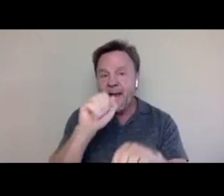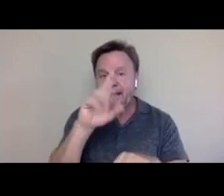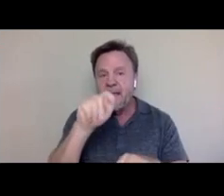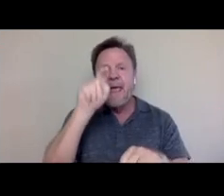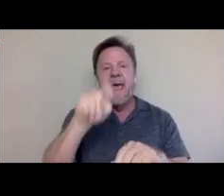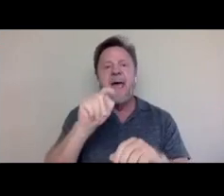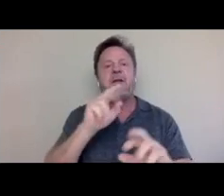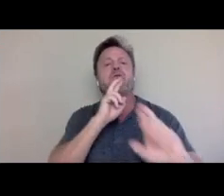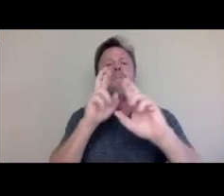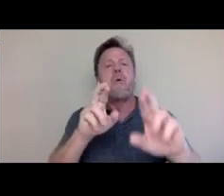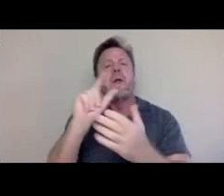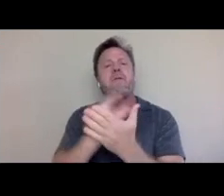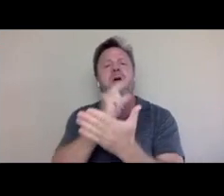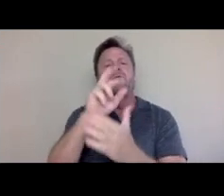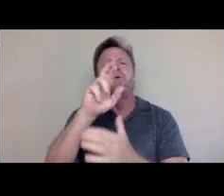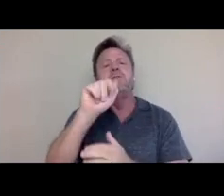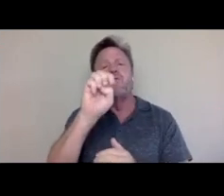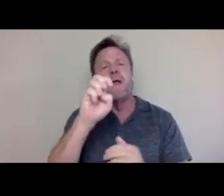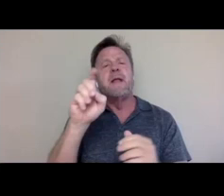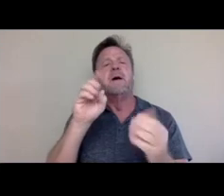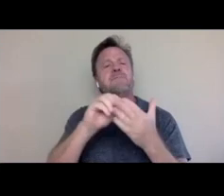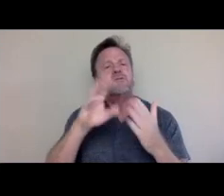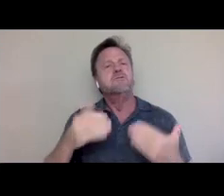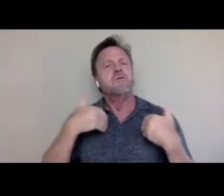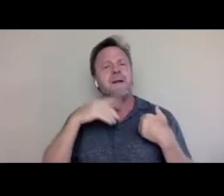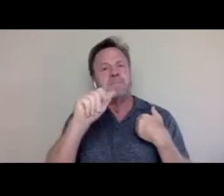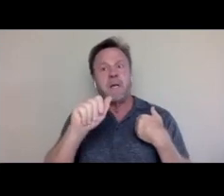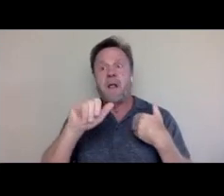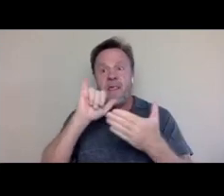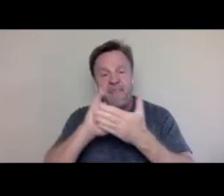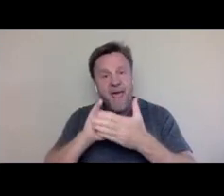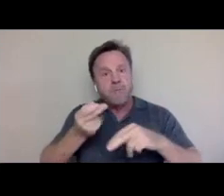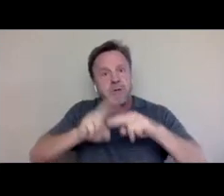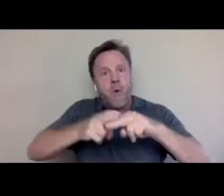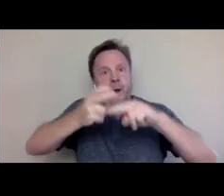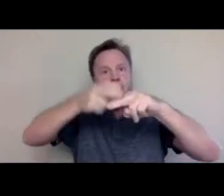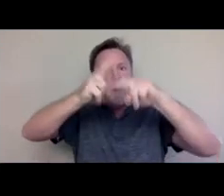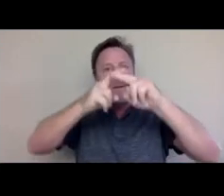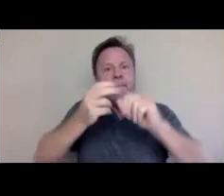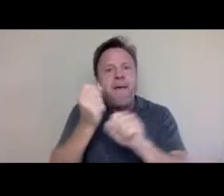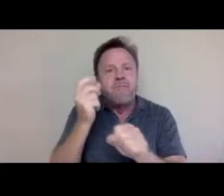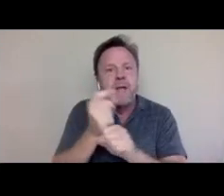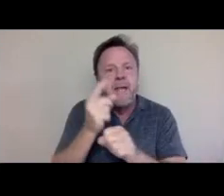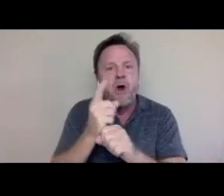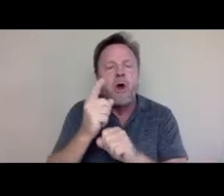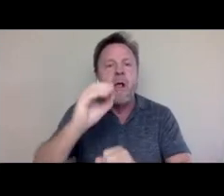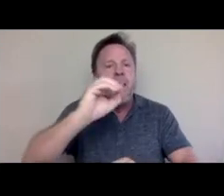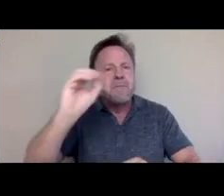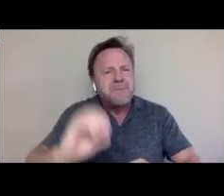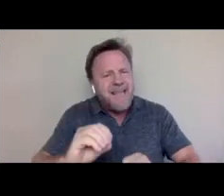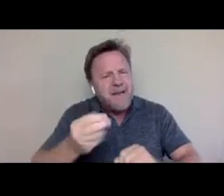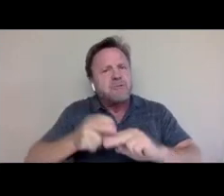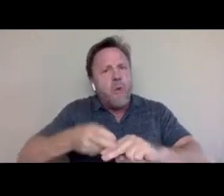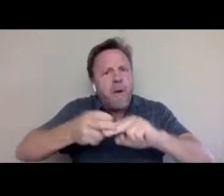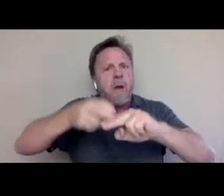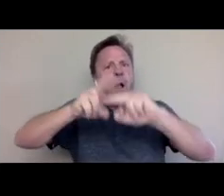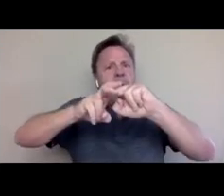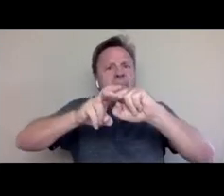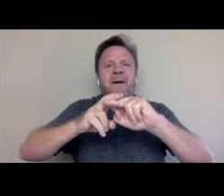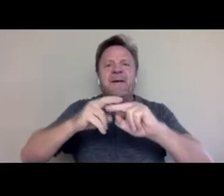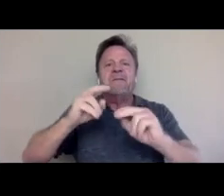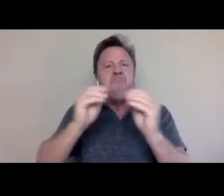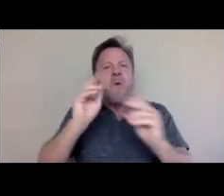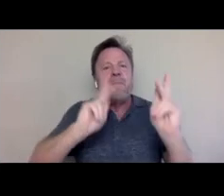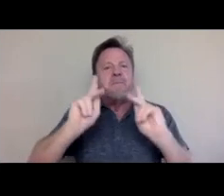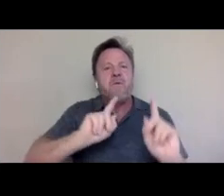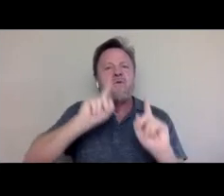rate of students with disabilities. It was going up every year. Percentage was going up, going on to higher education